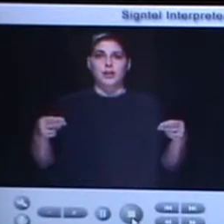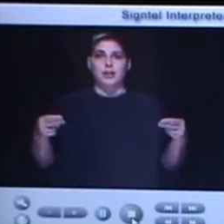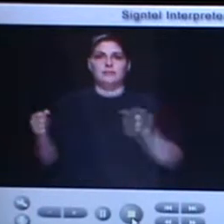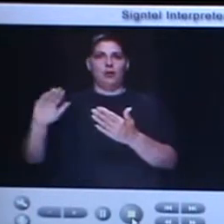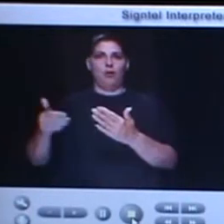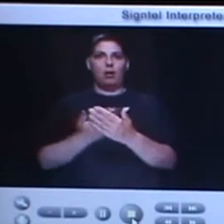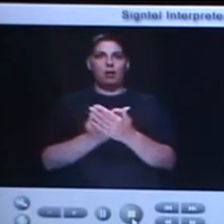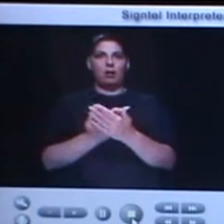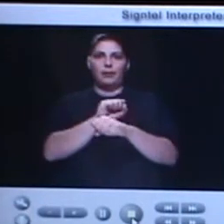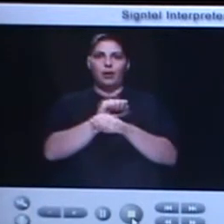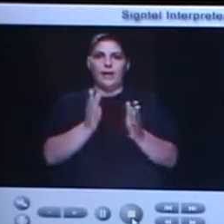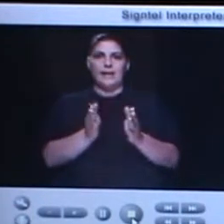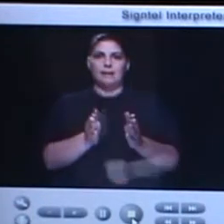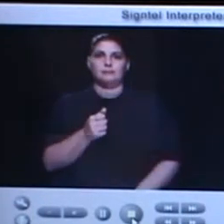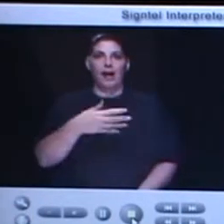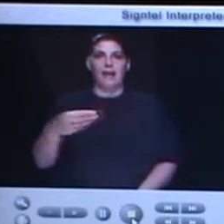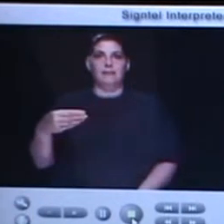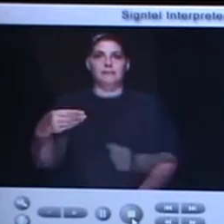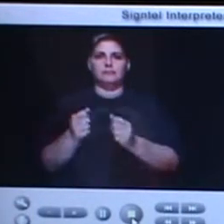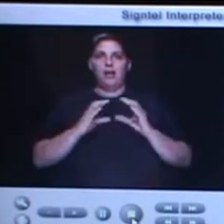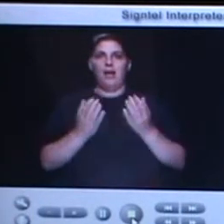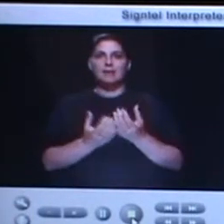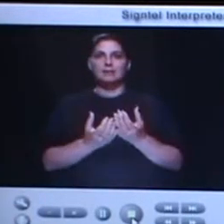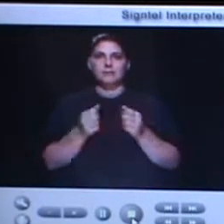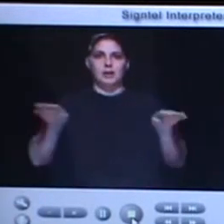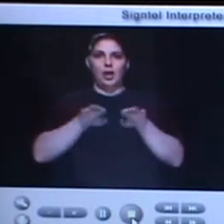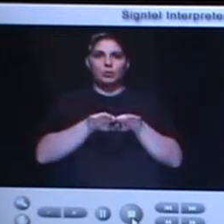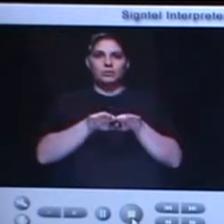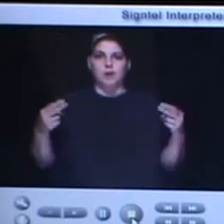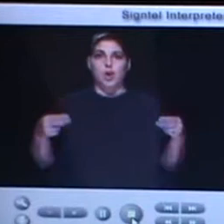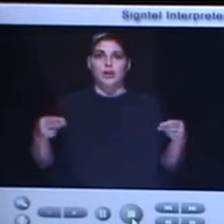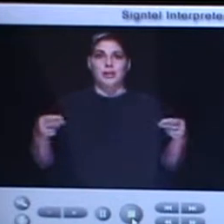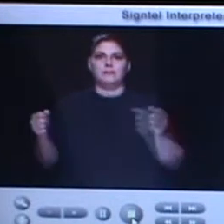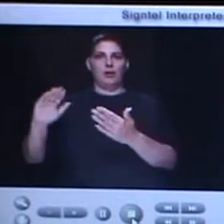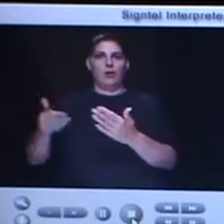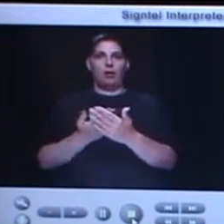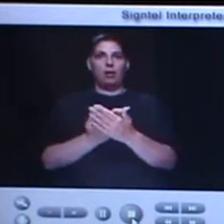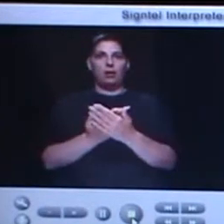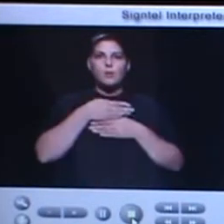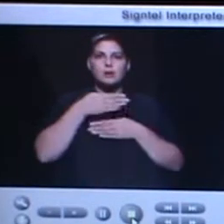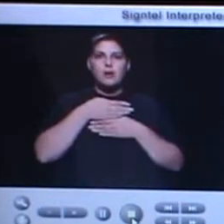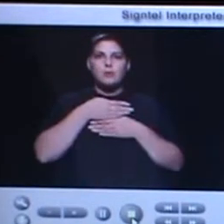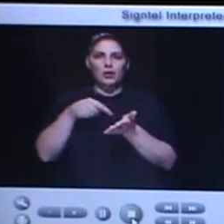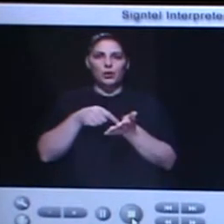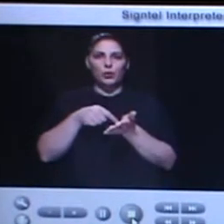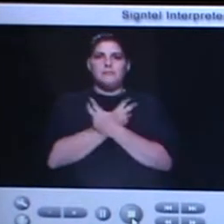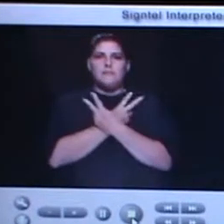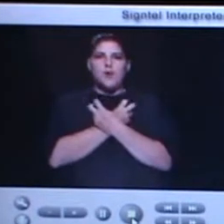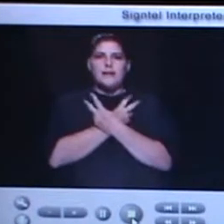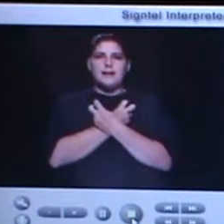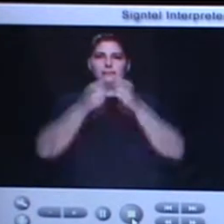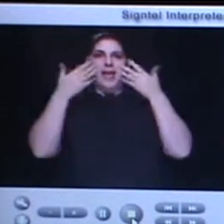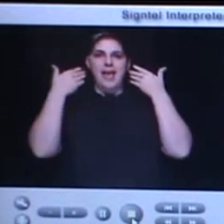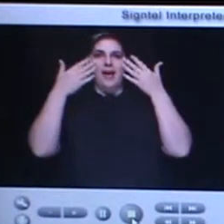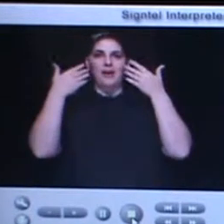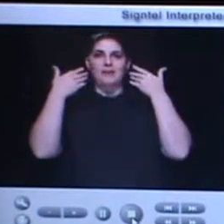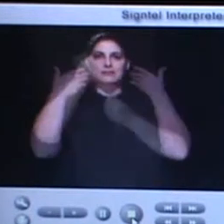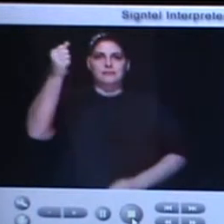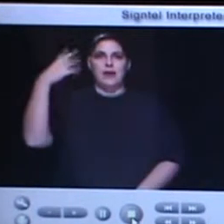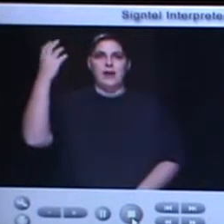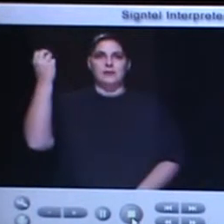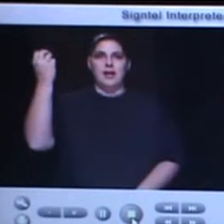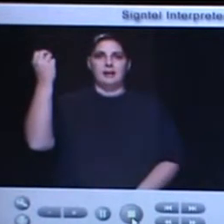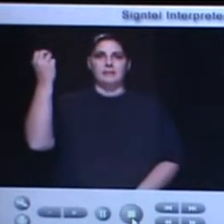Urgent. All. Employees. And. Classes. Close. Immediately. All. Do.